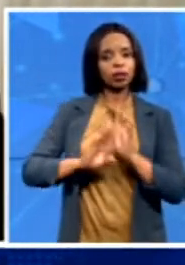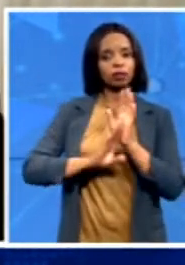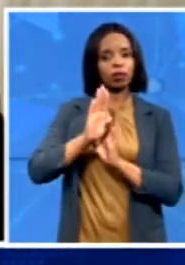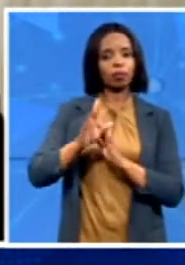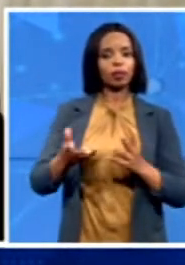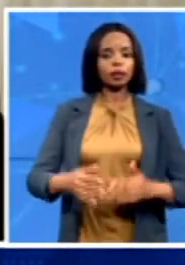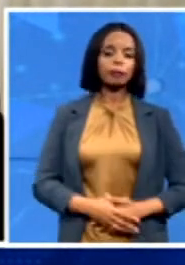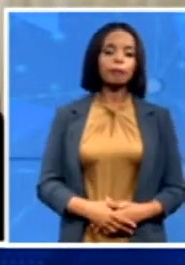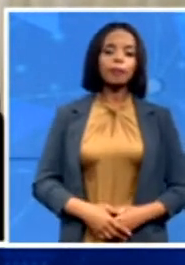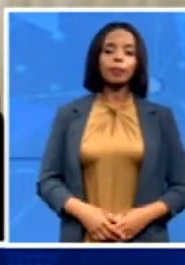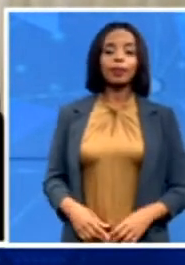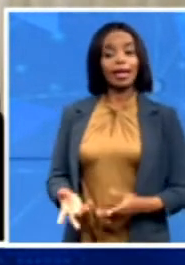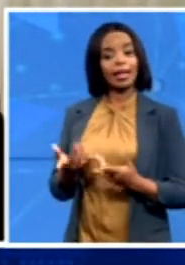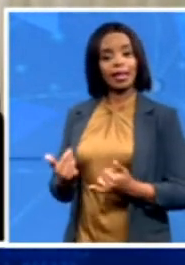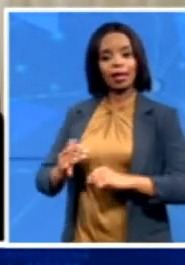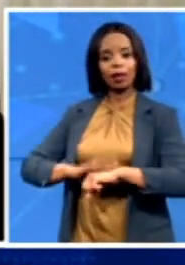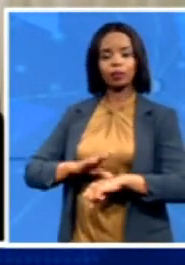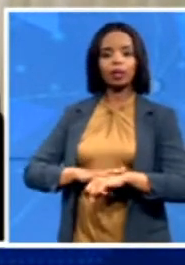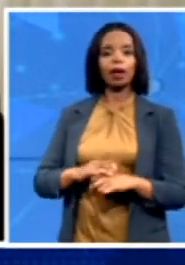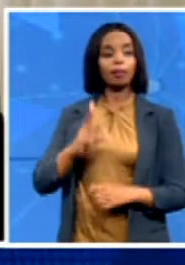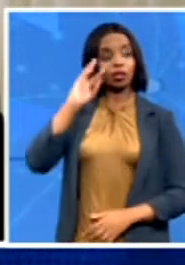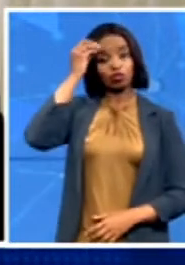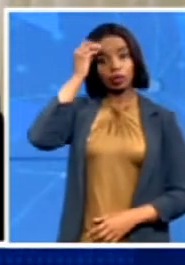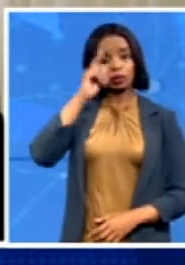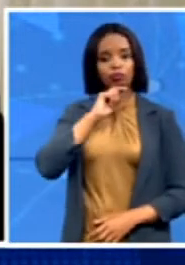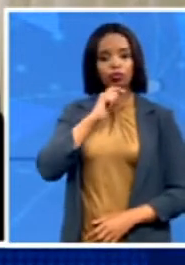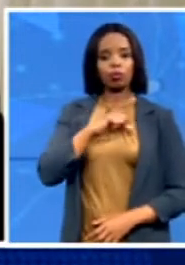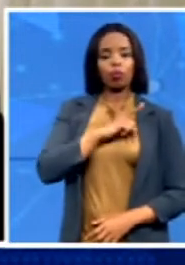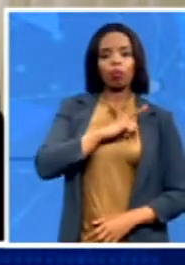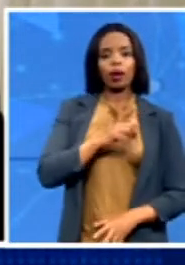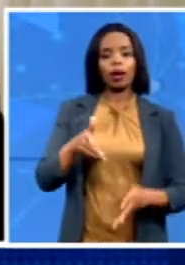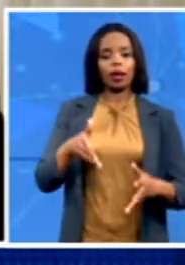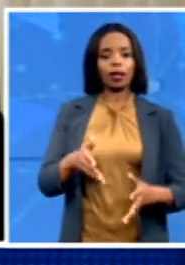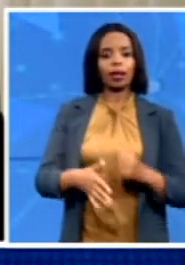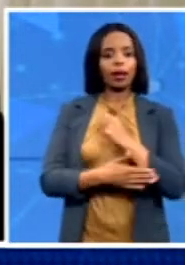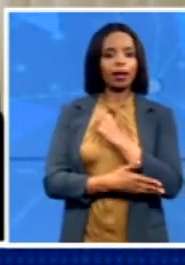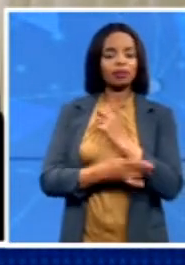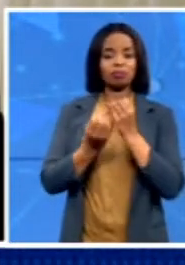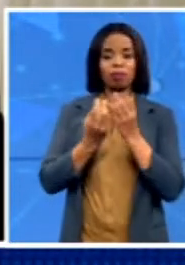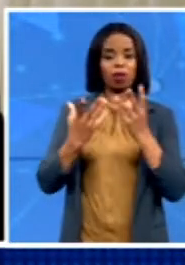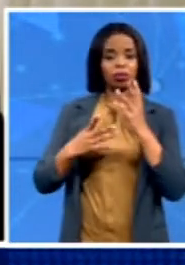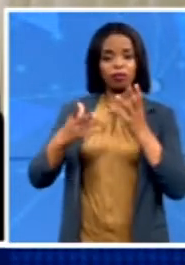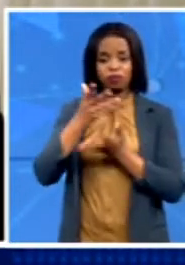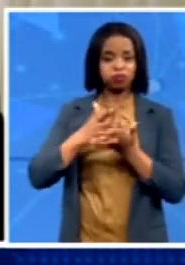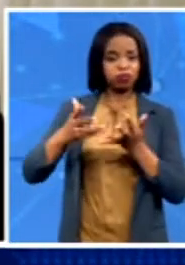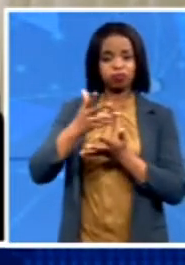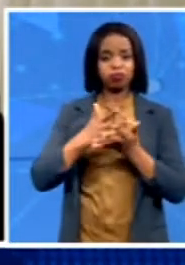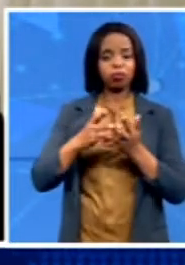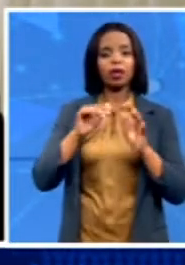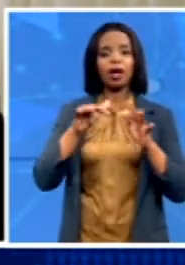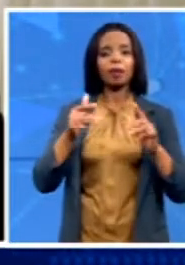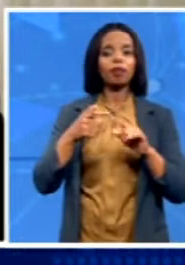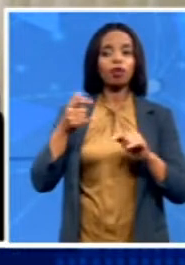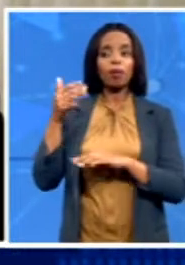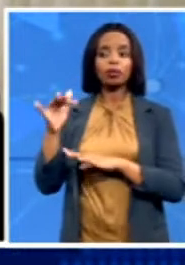a lot of conversation in the country about immigration, and there's always been conversation about the